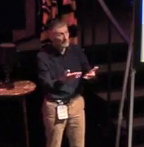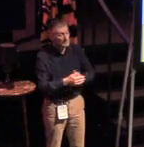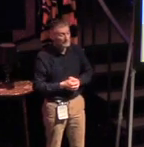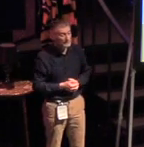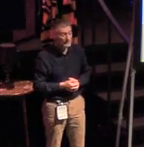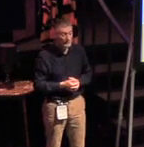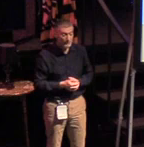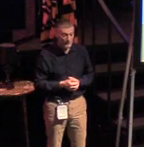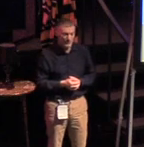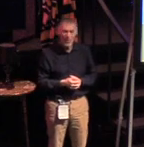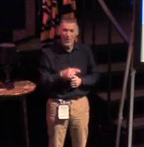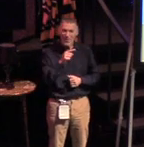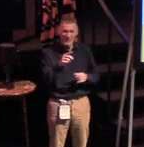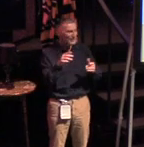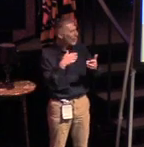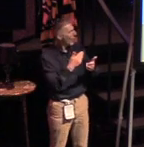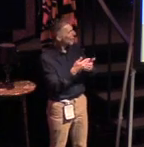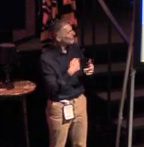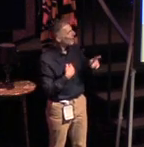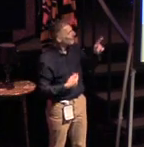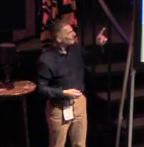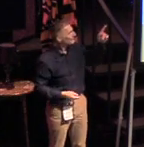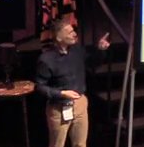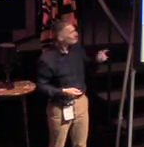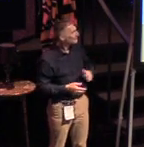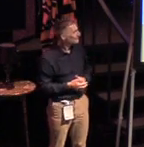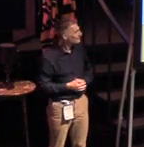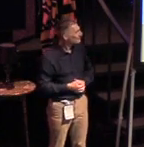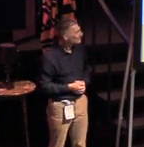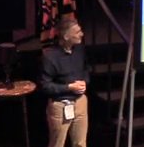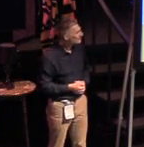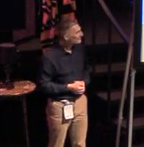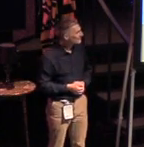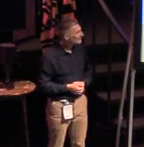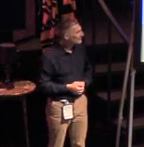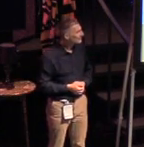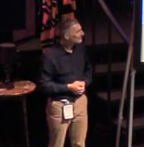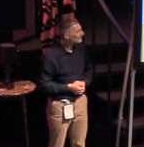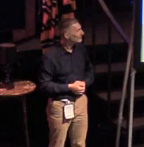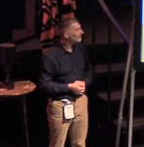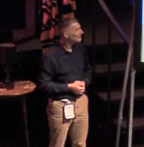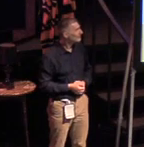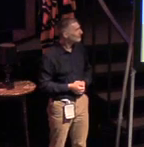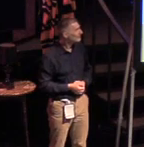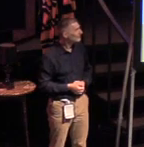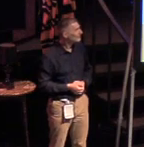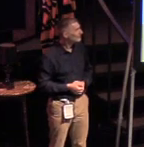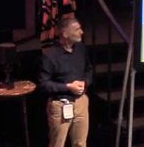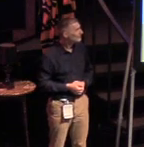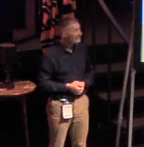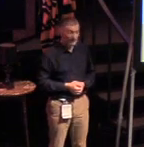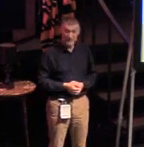was above my desk for a good couple years and for me the biggest social case for diversity is that audiences should look like